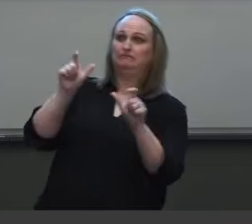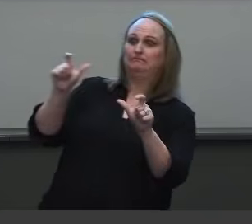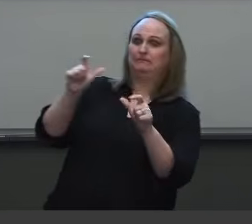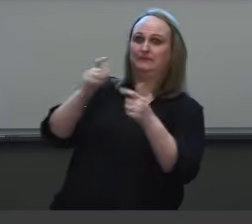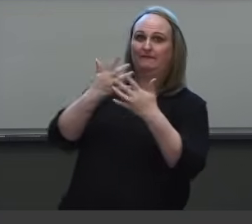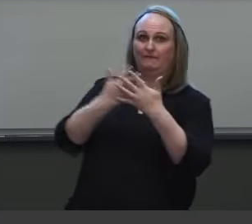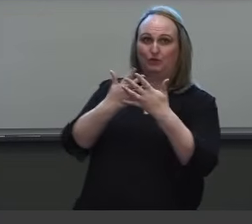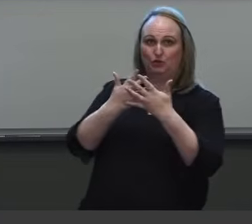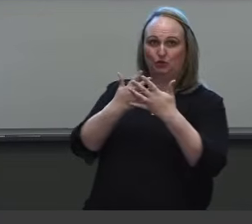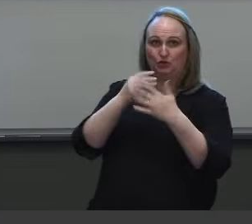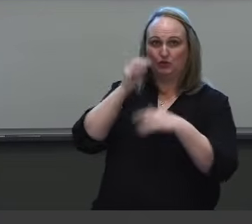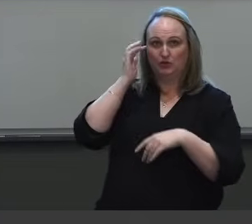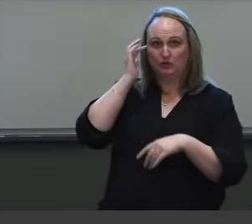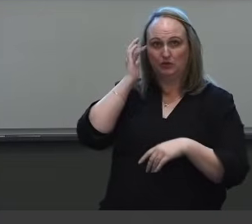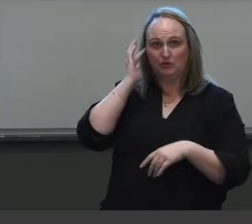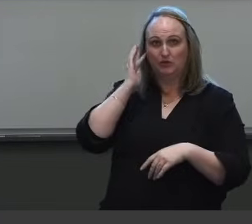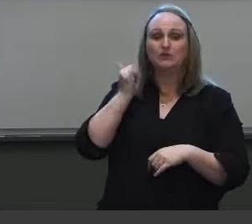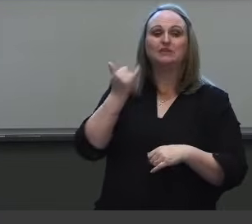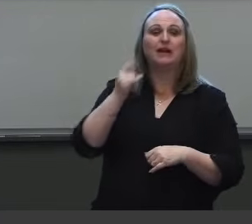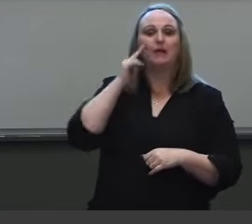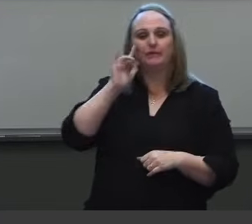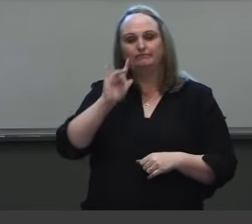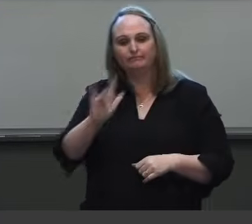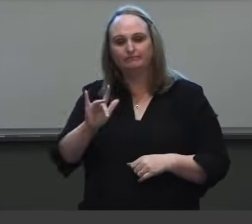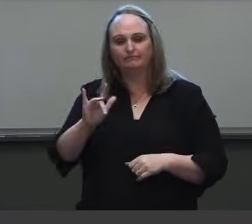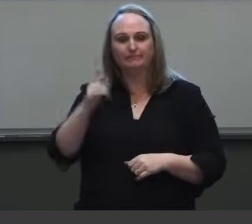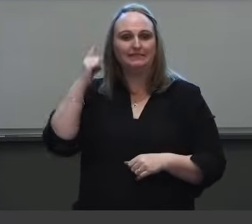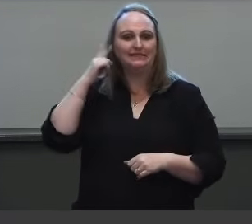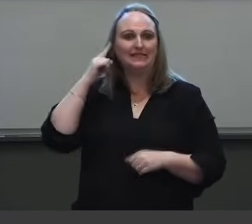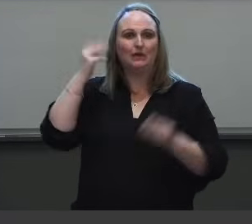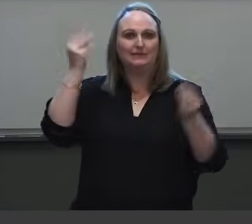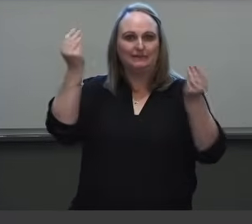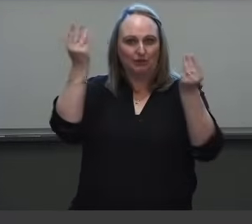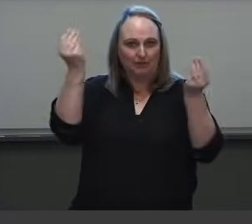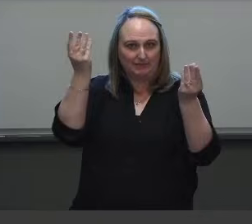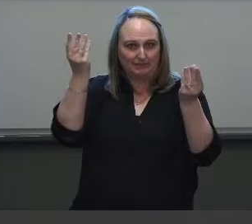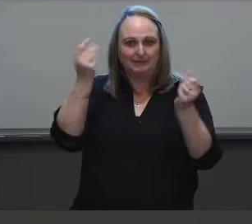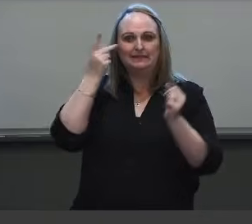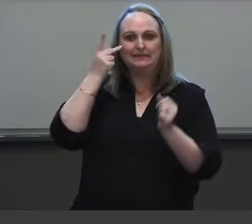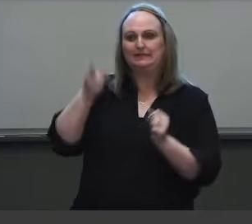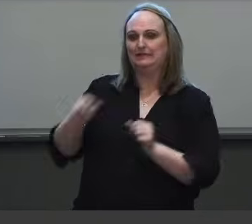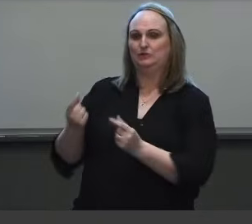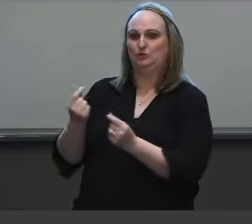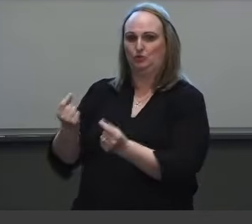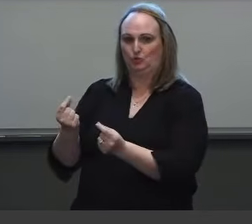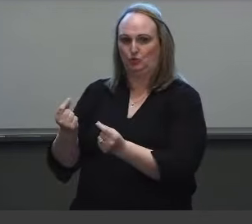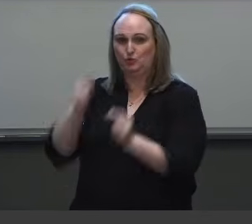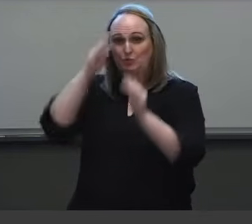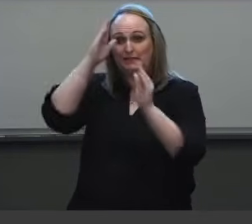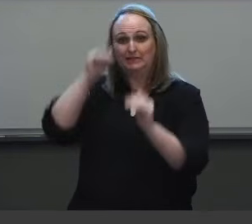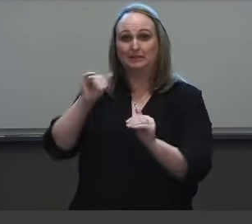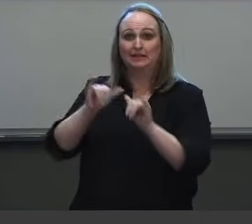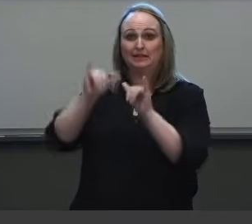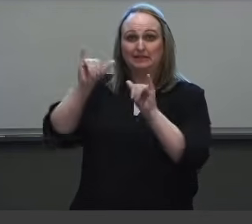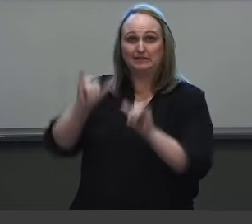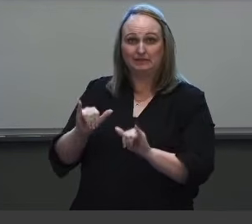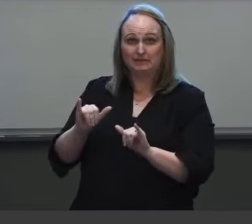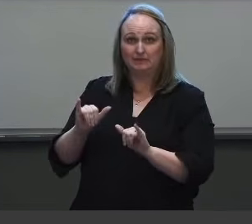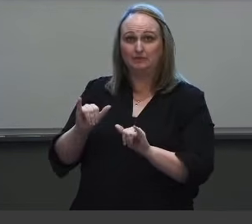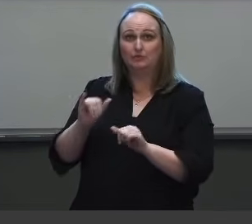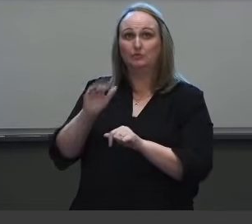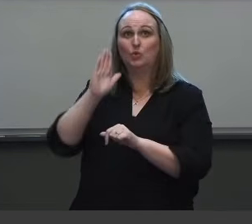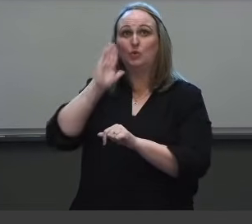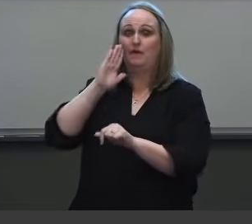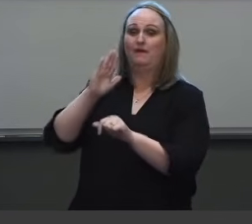will play an aversive sound, a siren sound, to see how the system works. We expect that the system detects the aversive sound in a